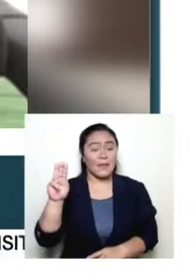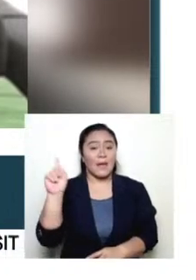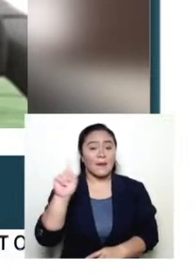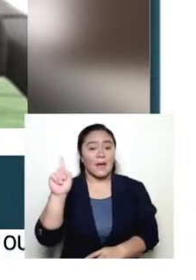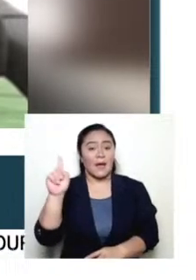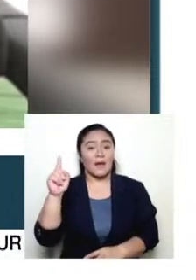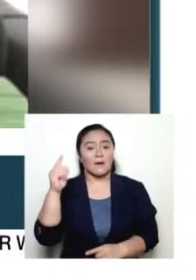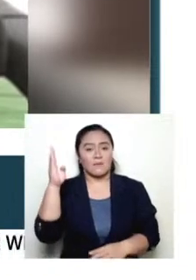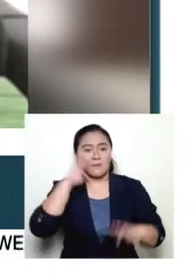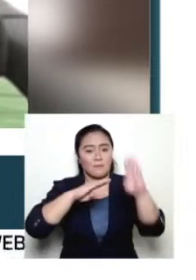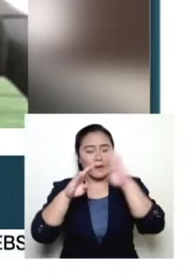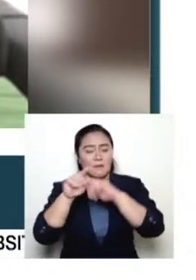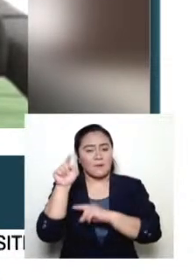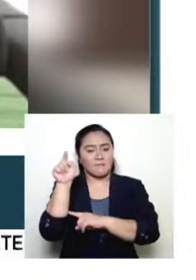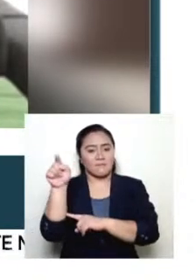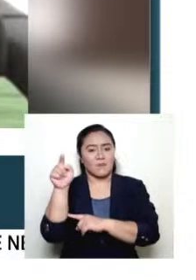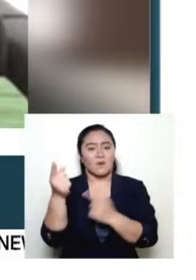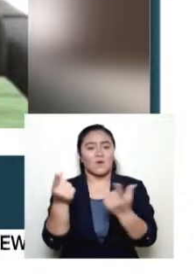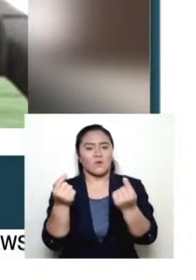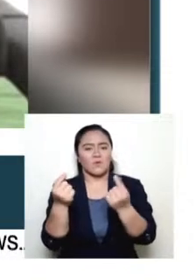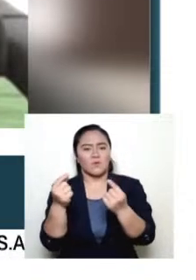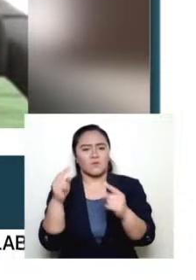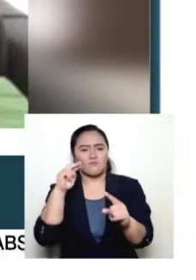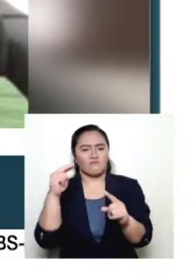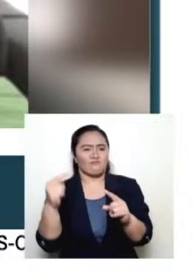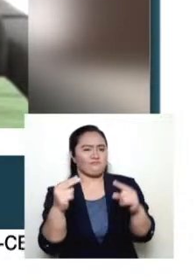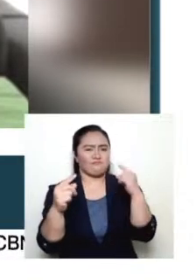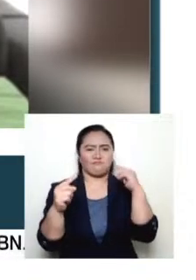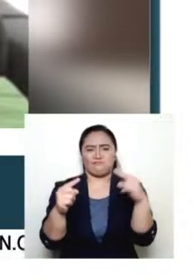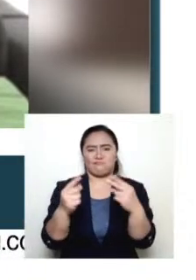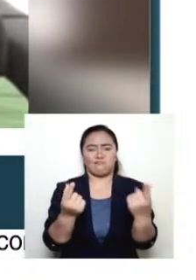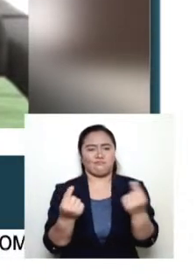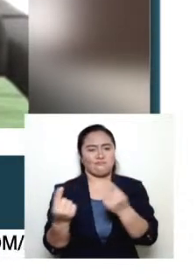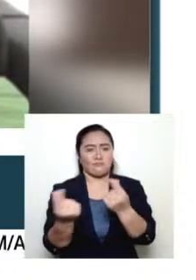of subterfuge, yung ganitong klaseng